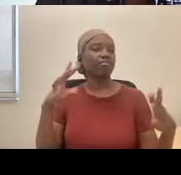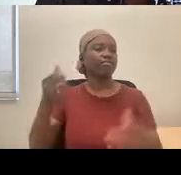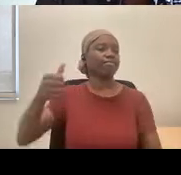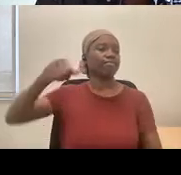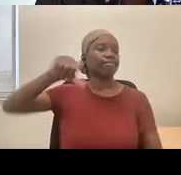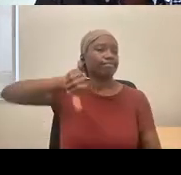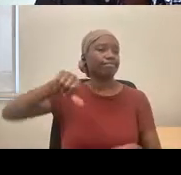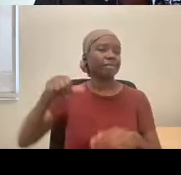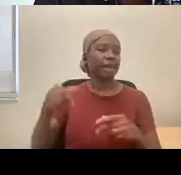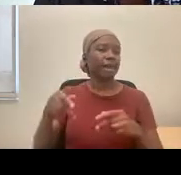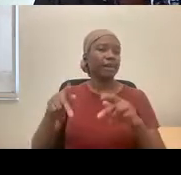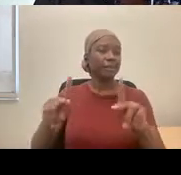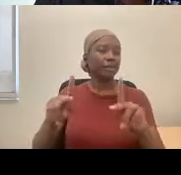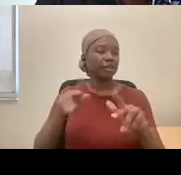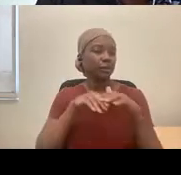to these sensors.